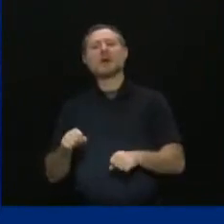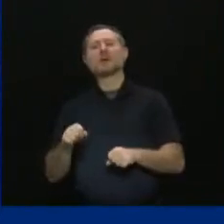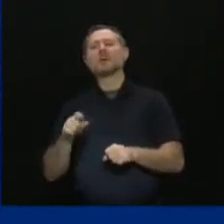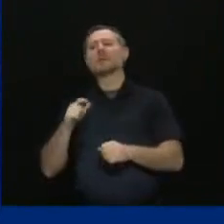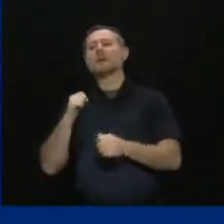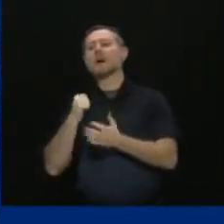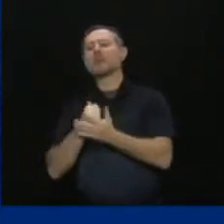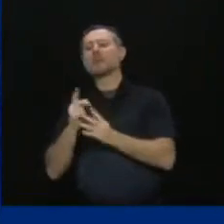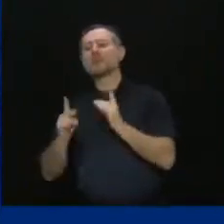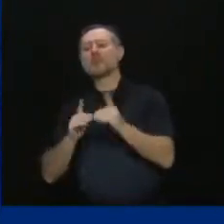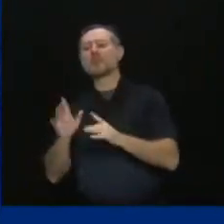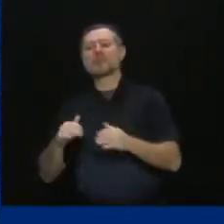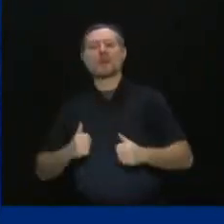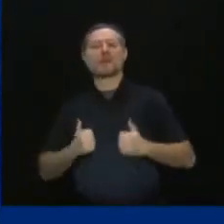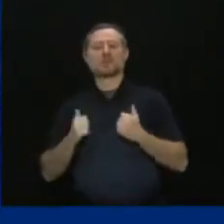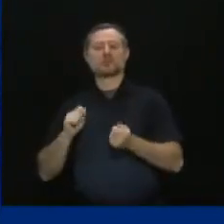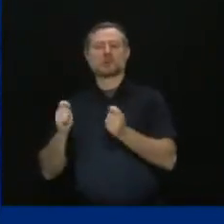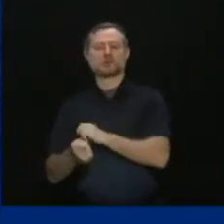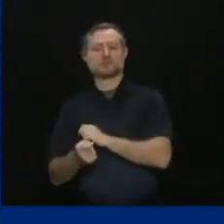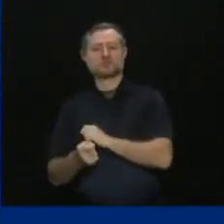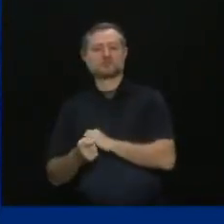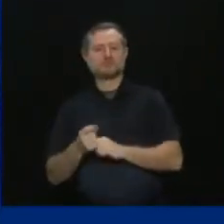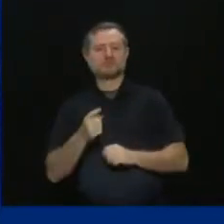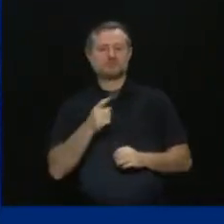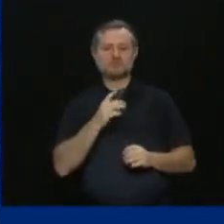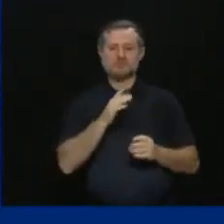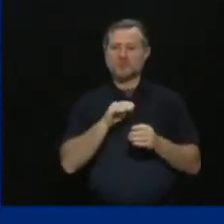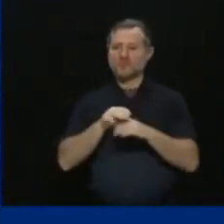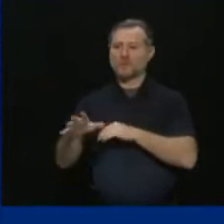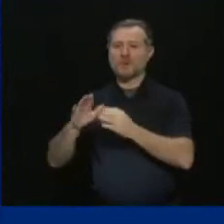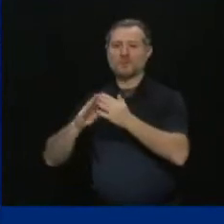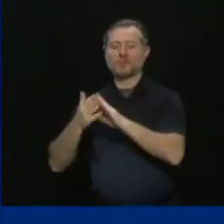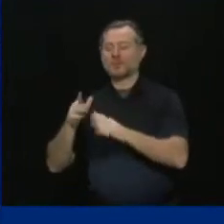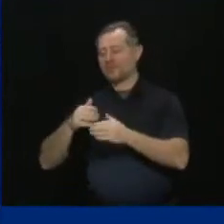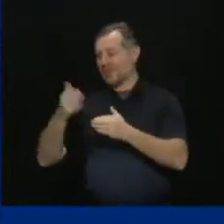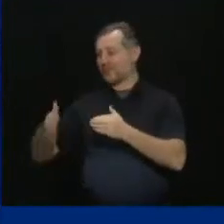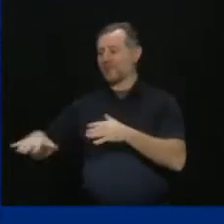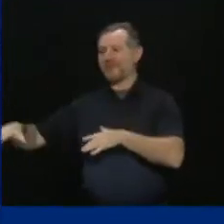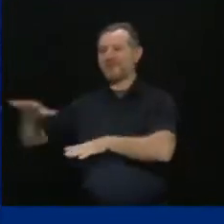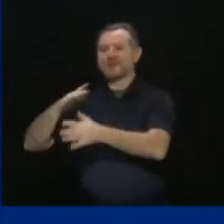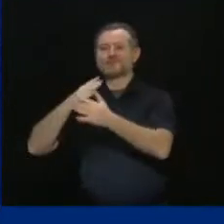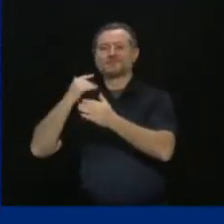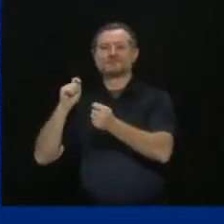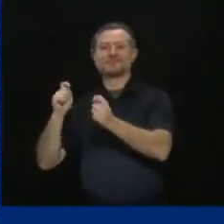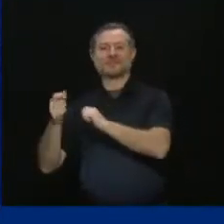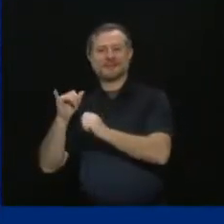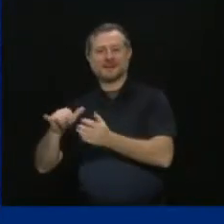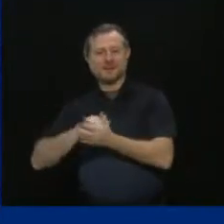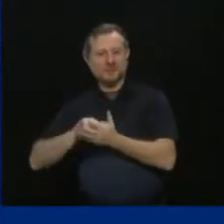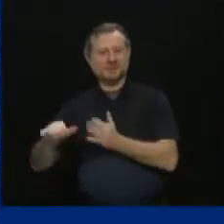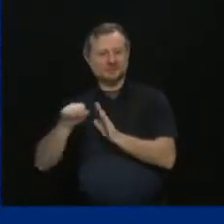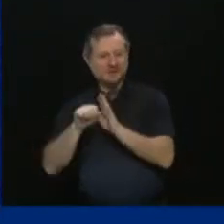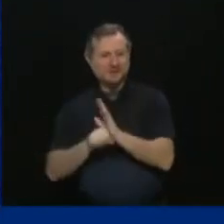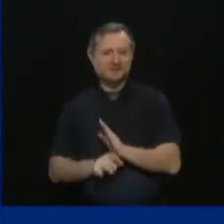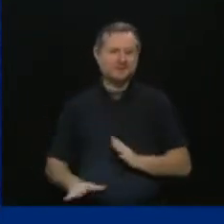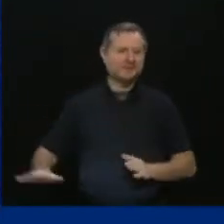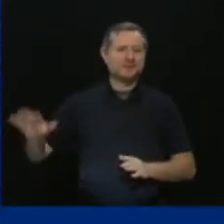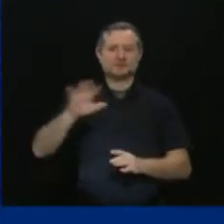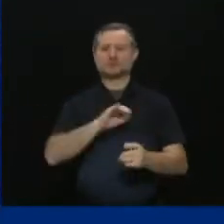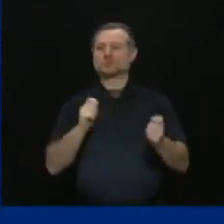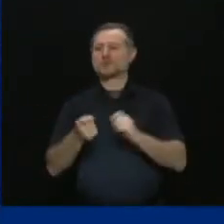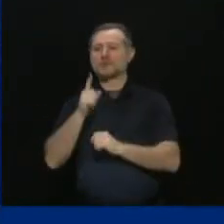then you start turning a community around, a neighborhood around. We start turning the state around because we're believing in people and not